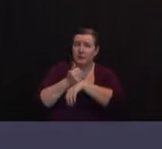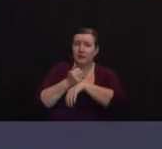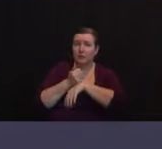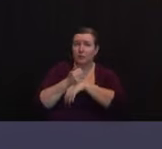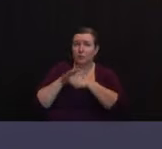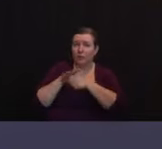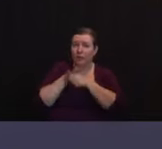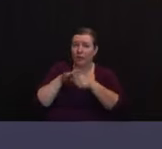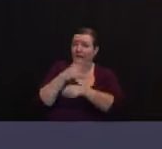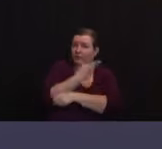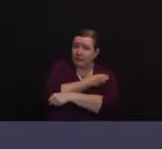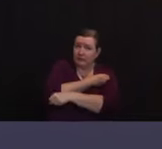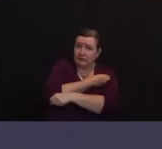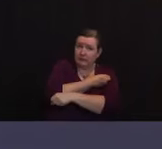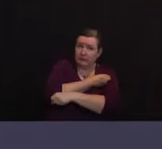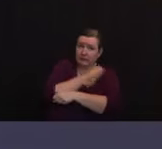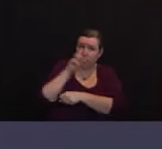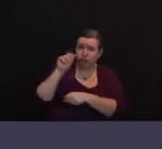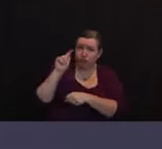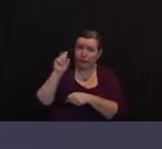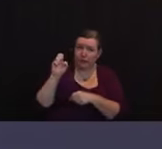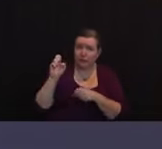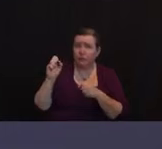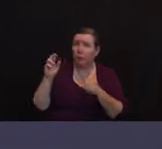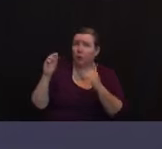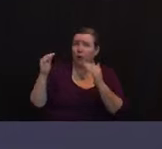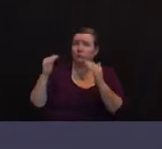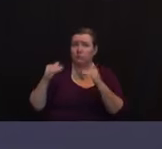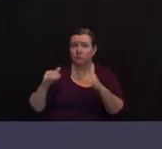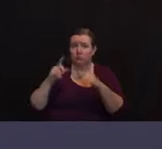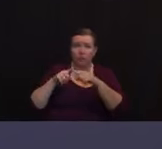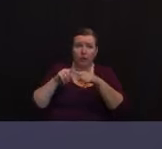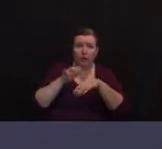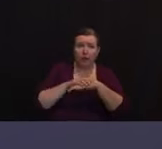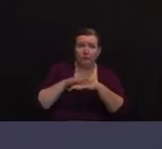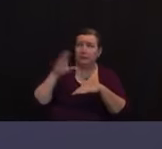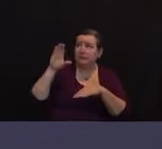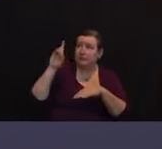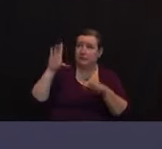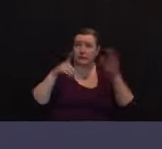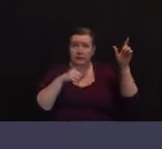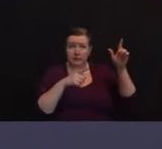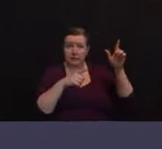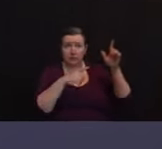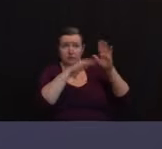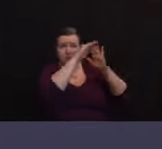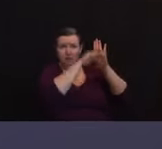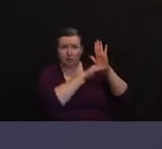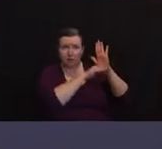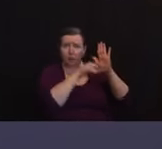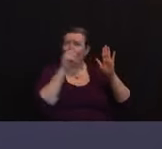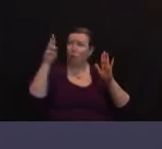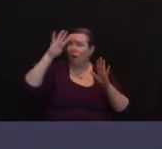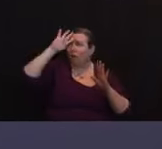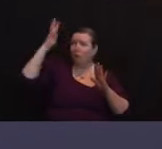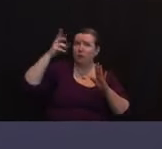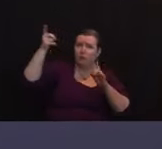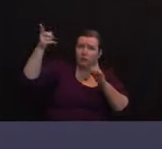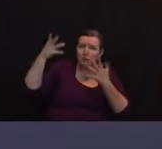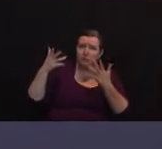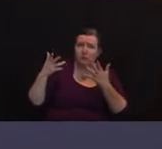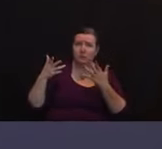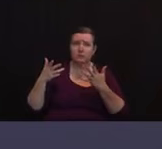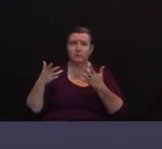mostly on CDC guidelines for expanding reopenings, or will the state come up with its own guidelines? Governor, on the stimulus, with the